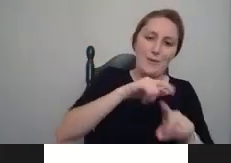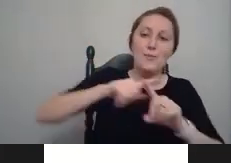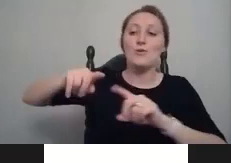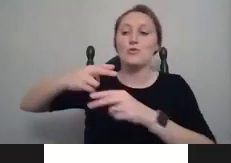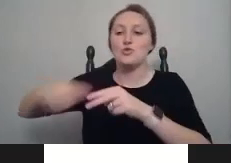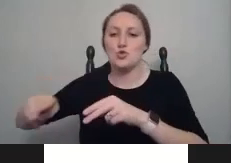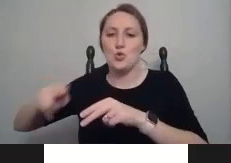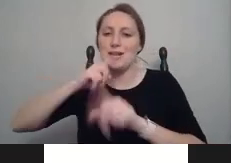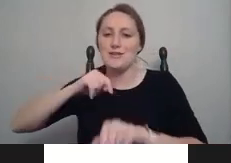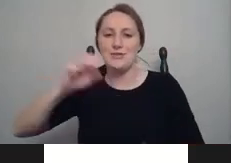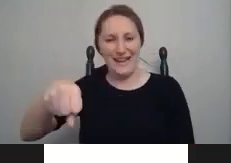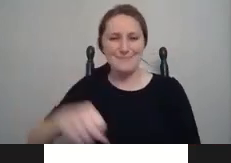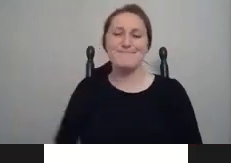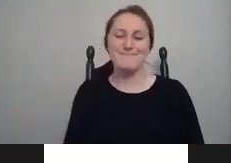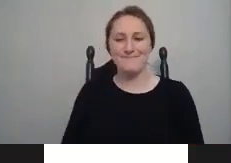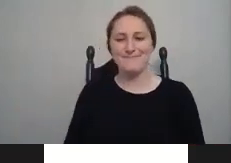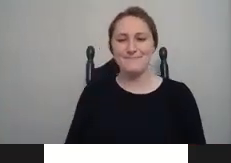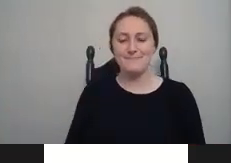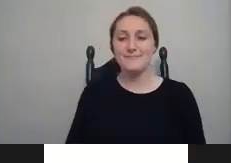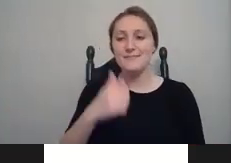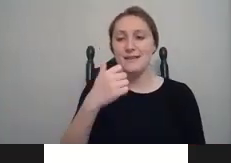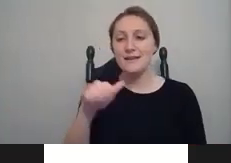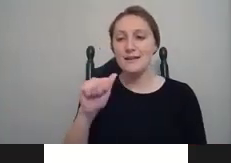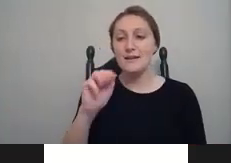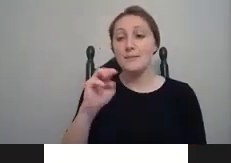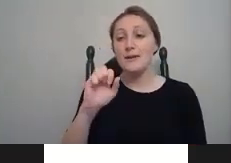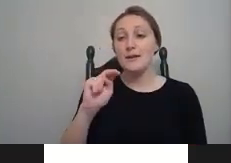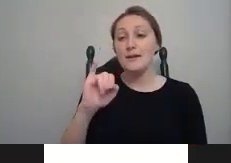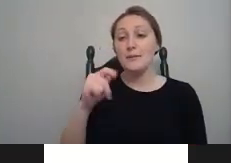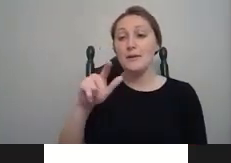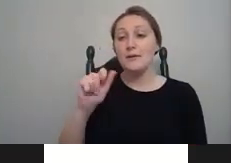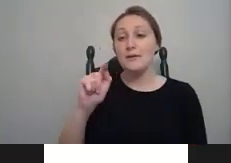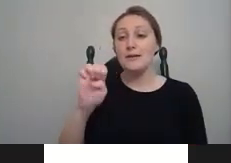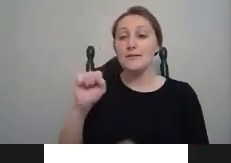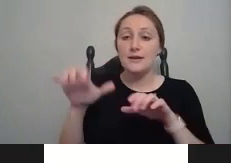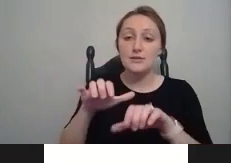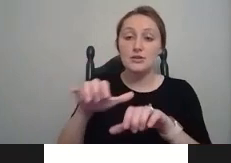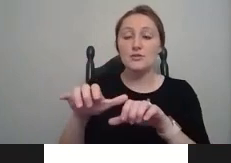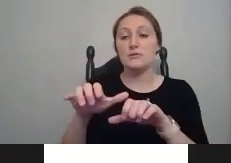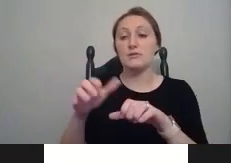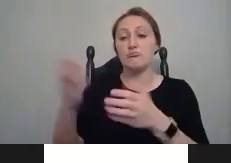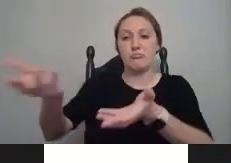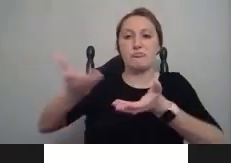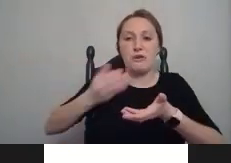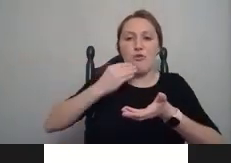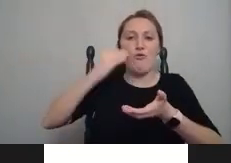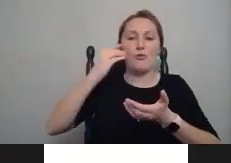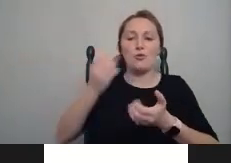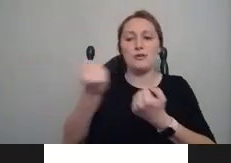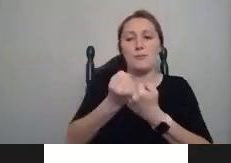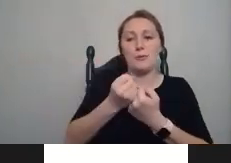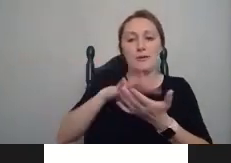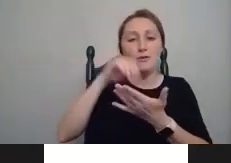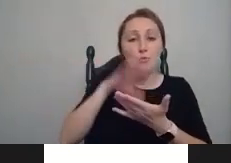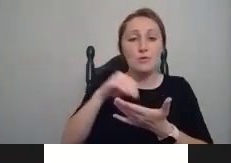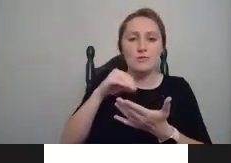Will any manipulatives, activities, etc., come home to support learning? This is something our team was talking